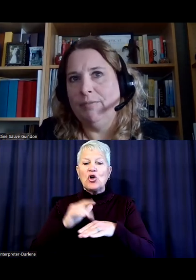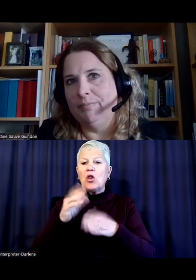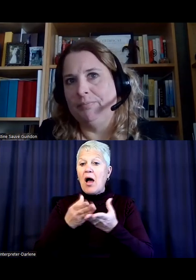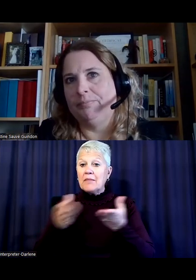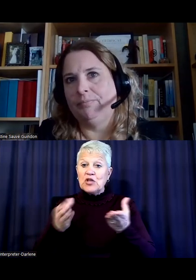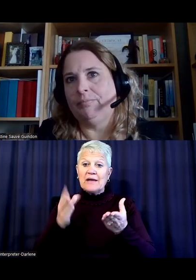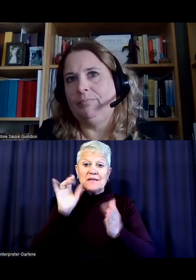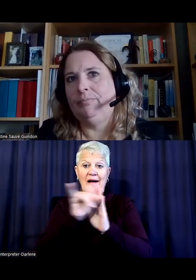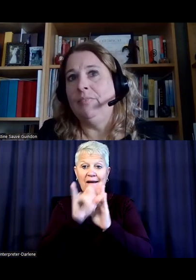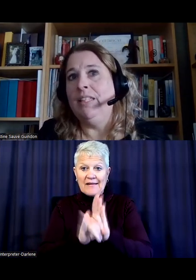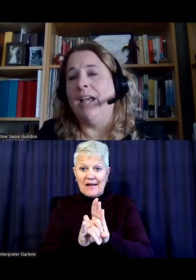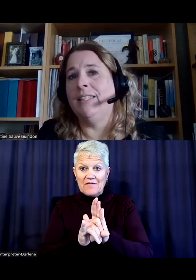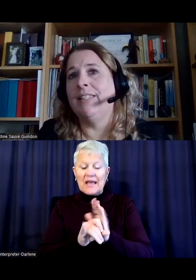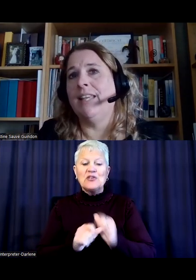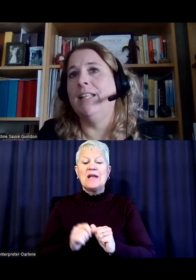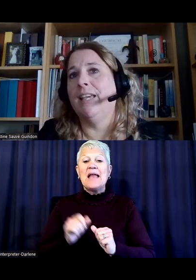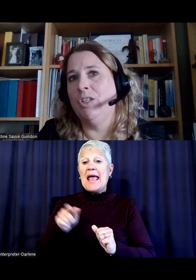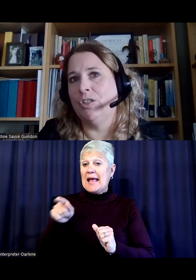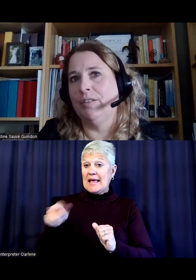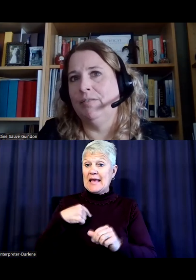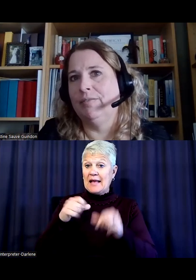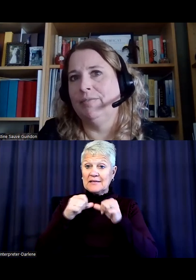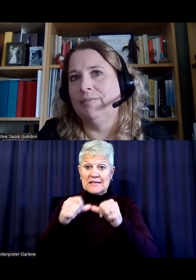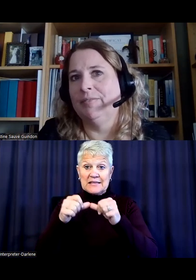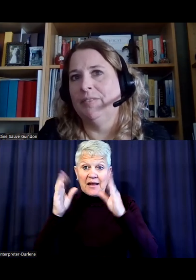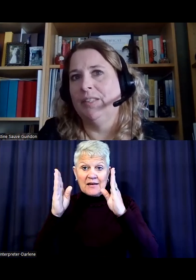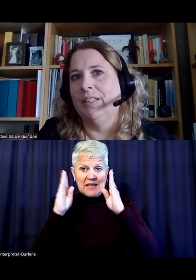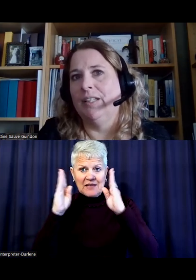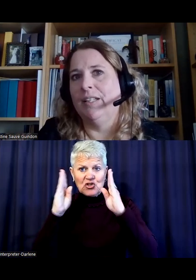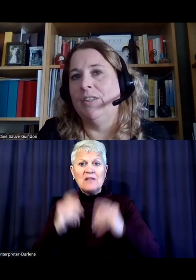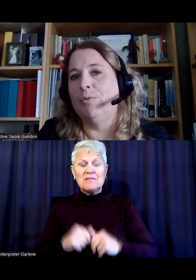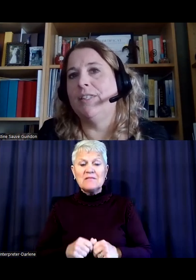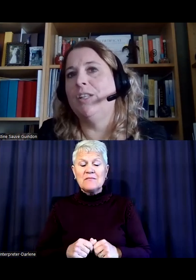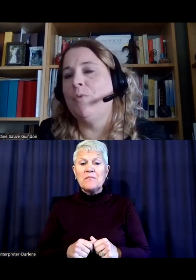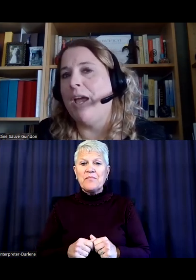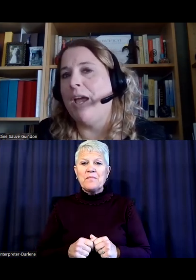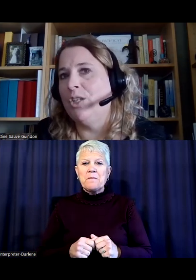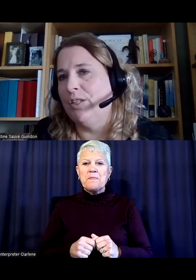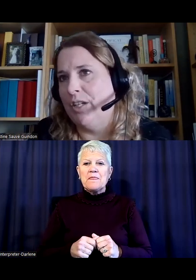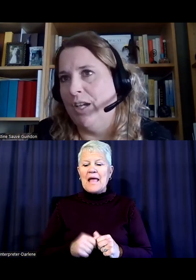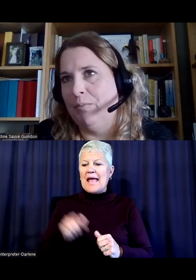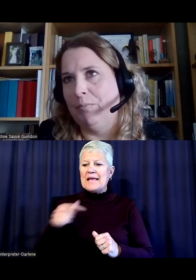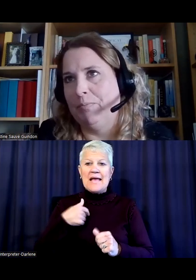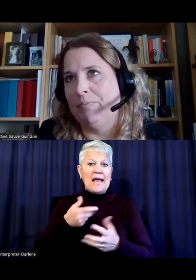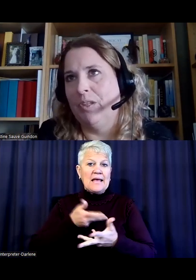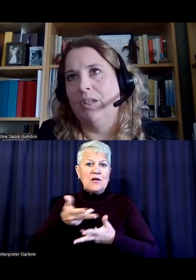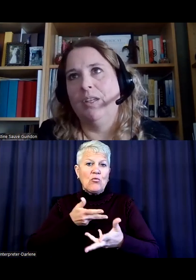identification. He had sustained attention and there was interaction